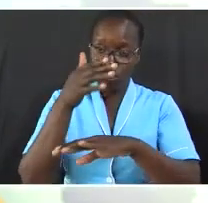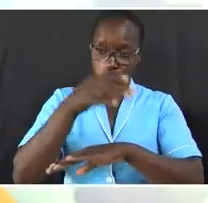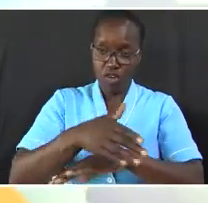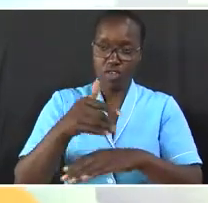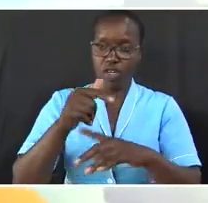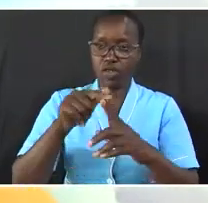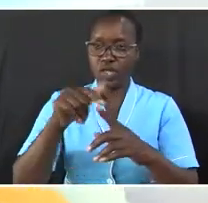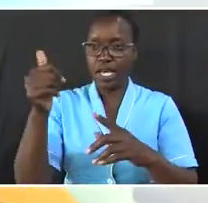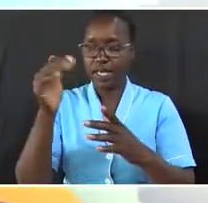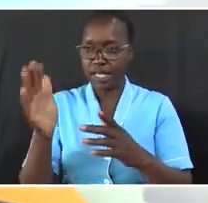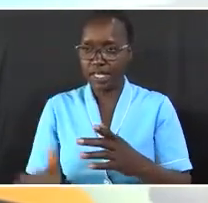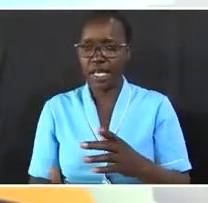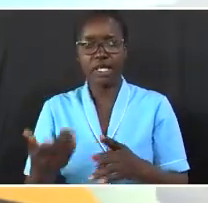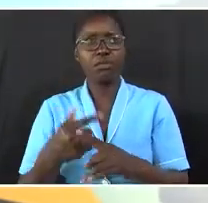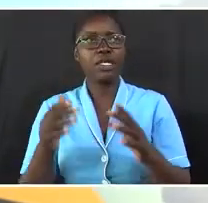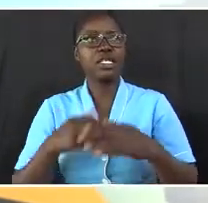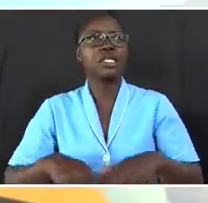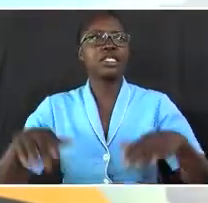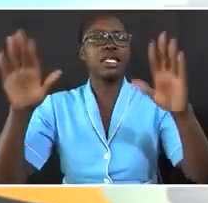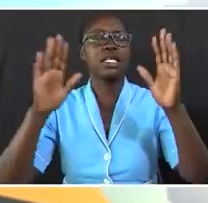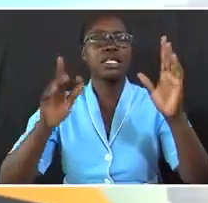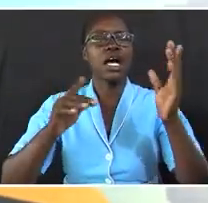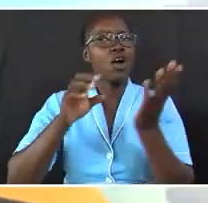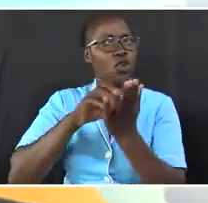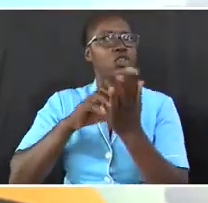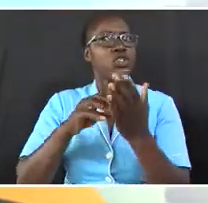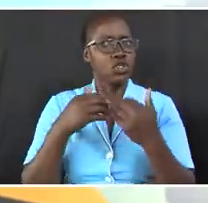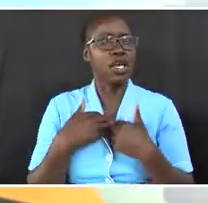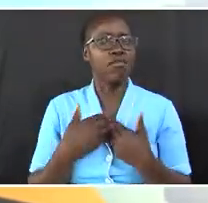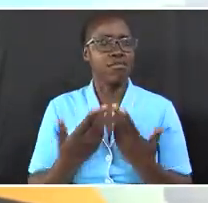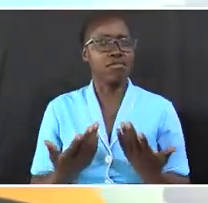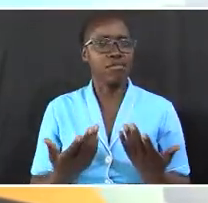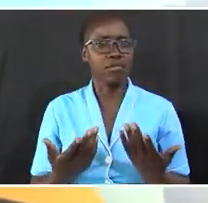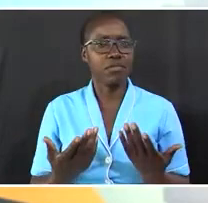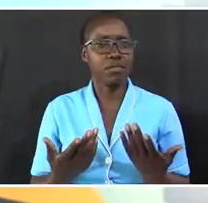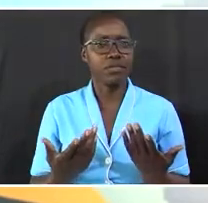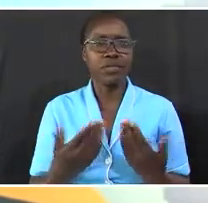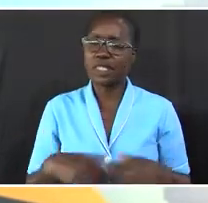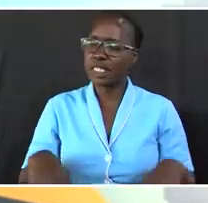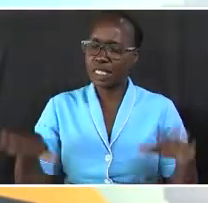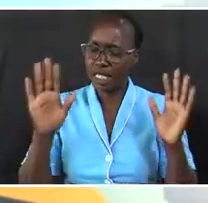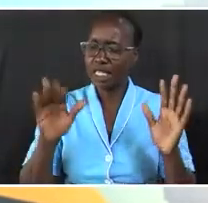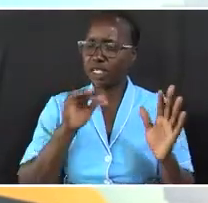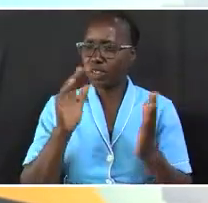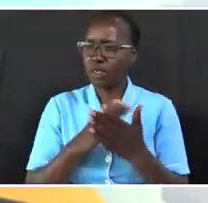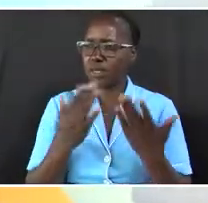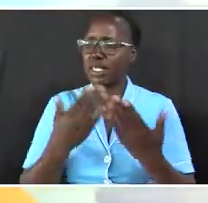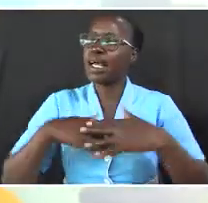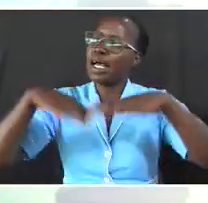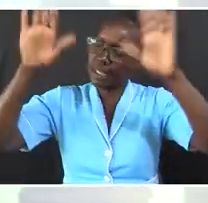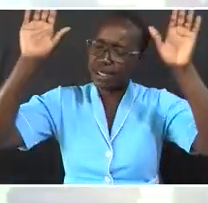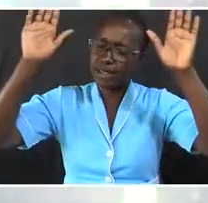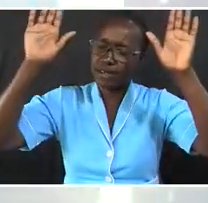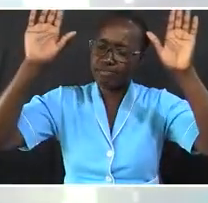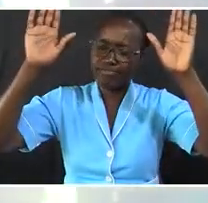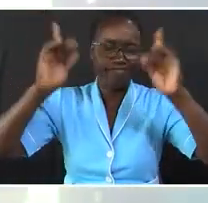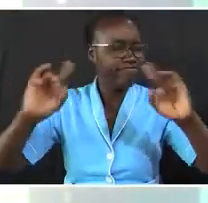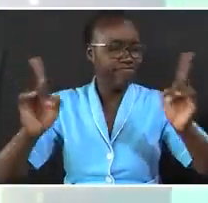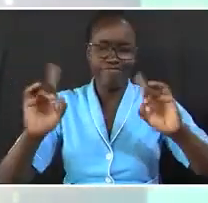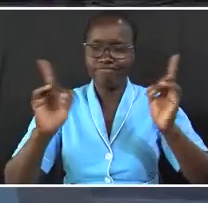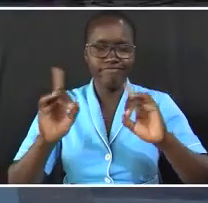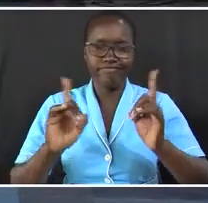side. But surrender comes with conditions. Surrender is not something that you say, I surrender, and I surrender, and I surrender.